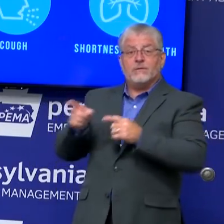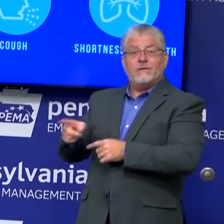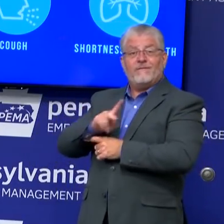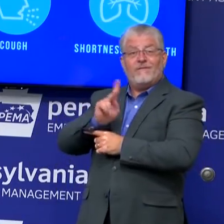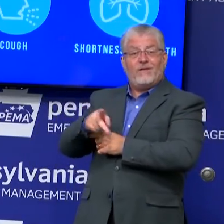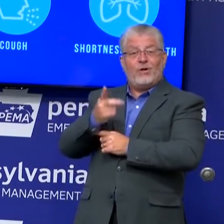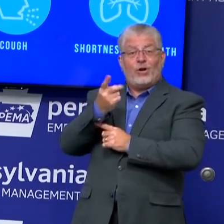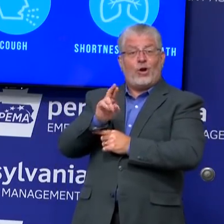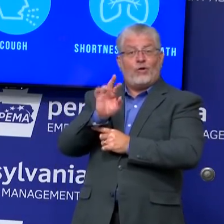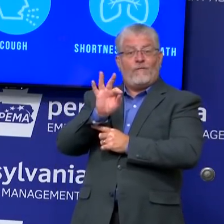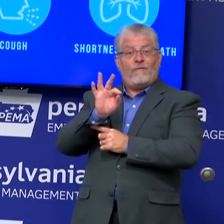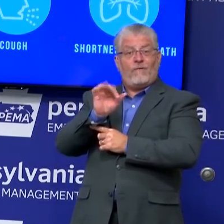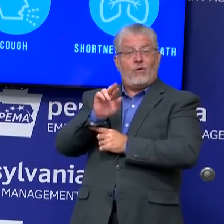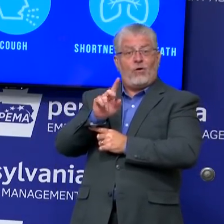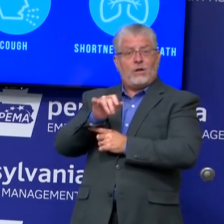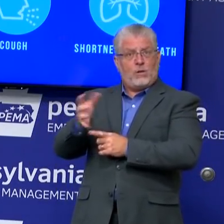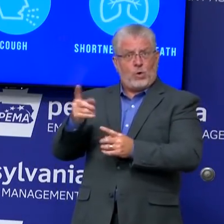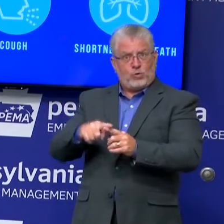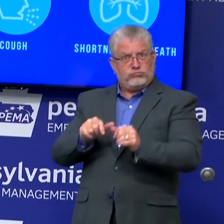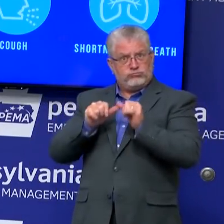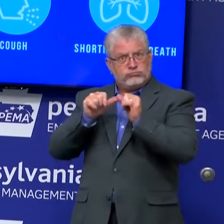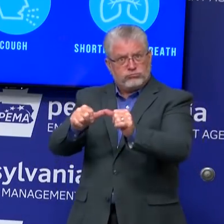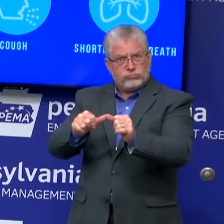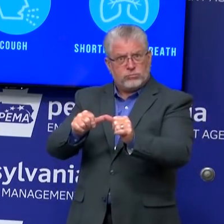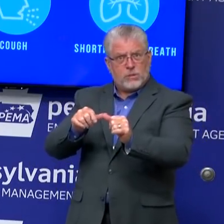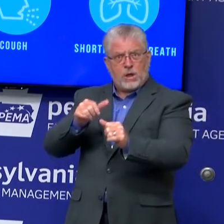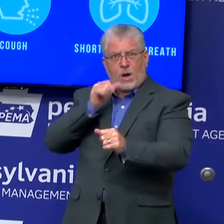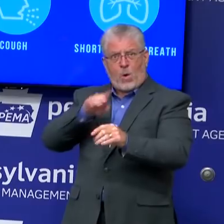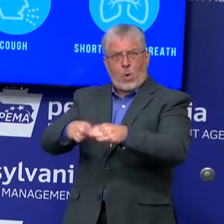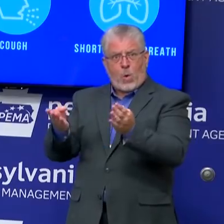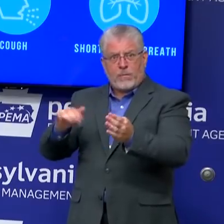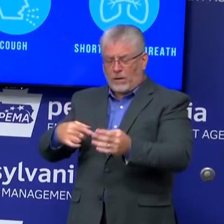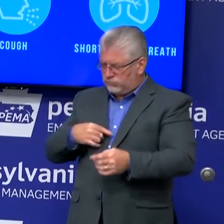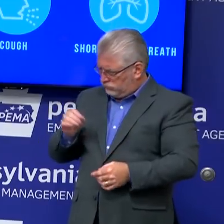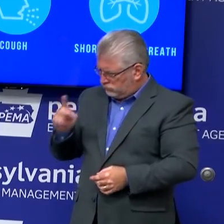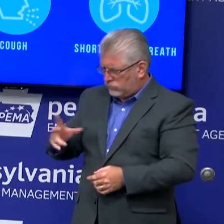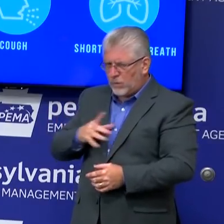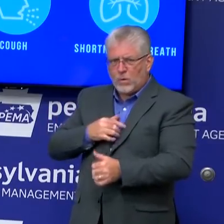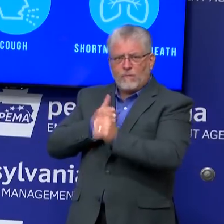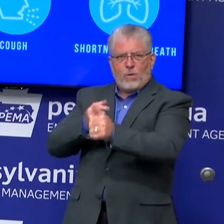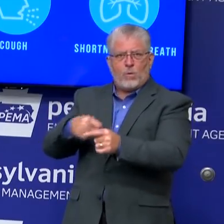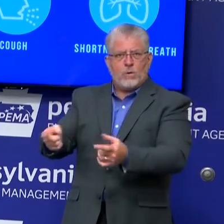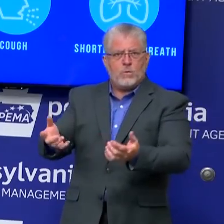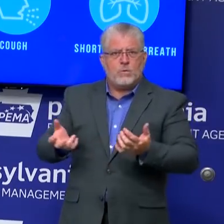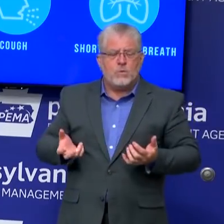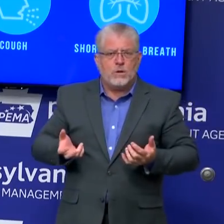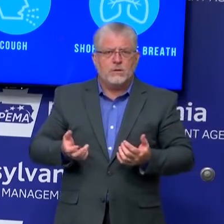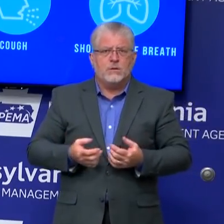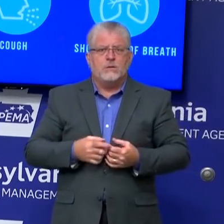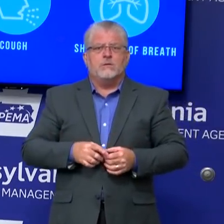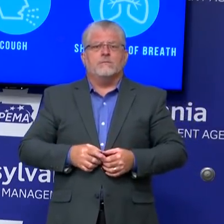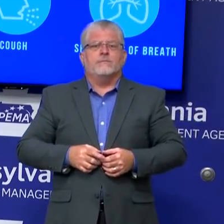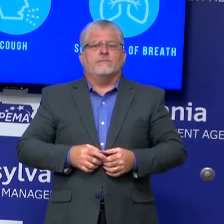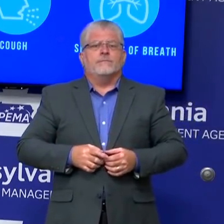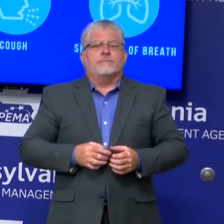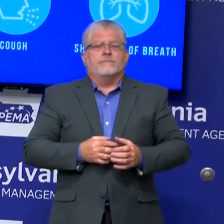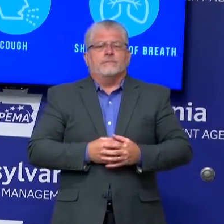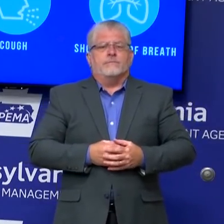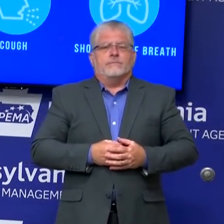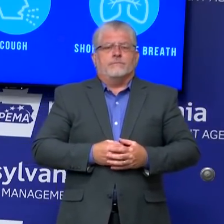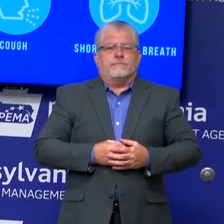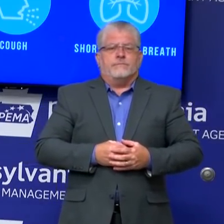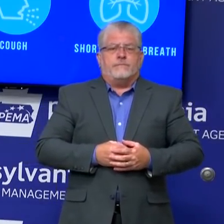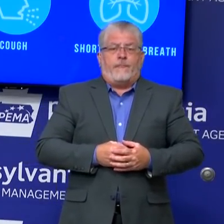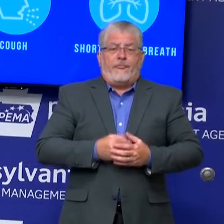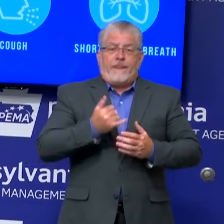actually, over the last number of weeks. And I just want to contrast the efforts that Governor Wolf's leadership